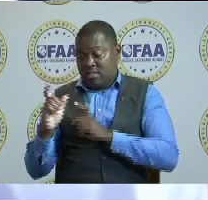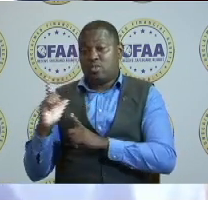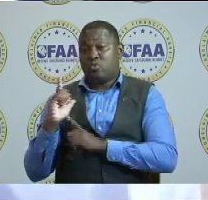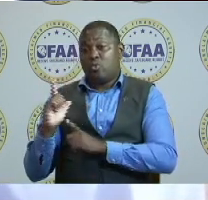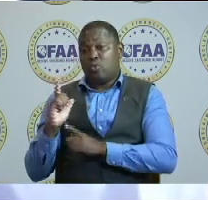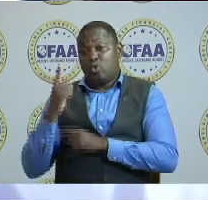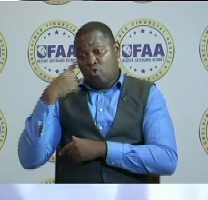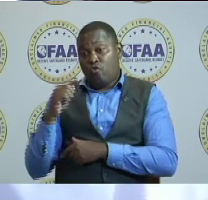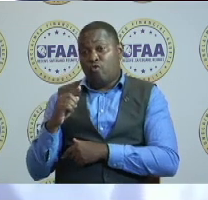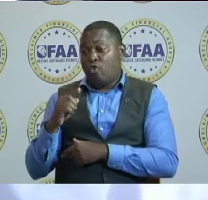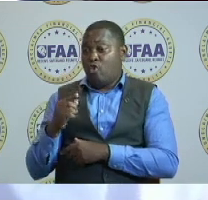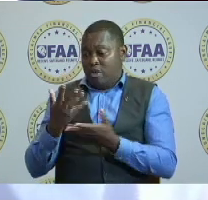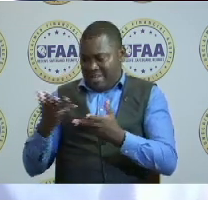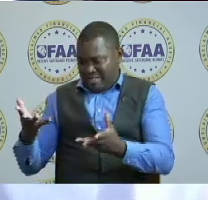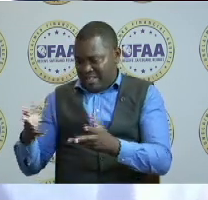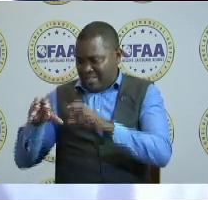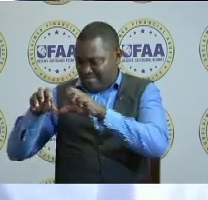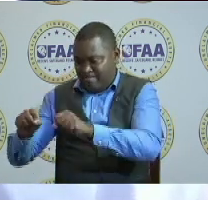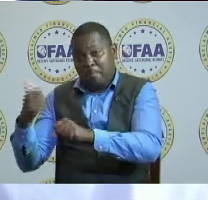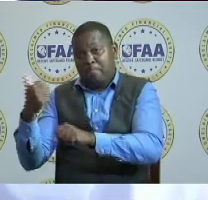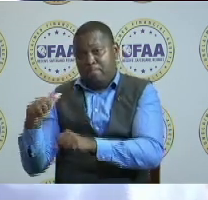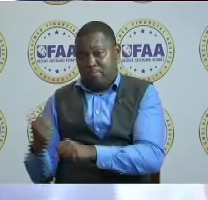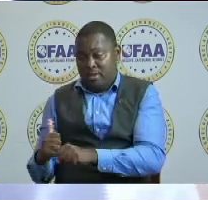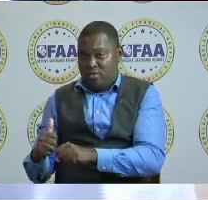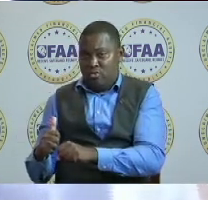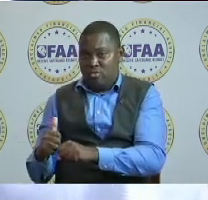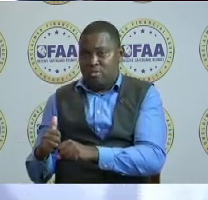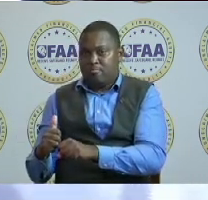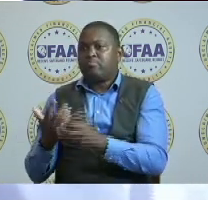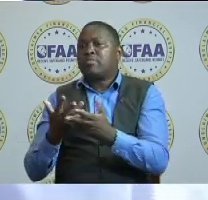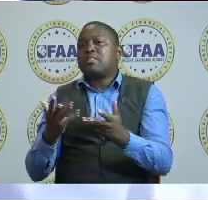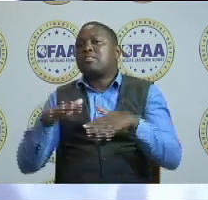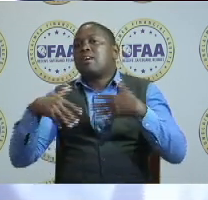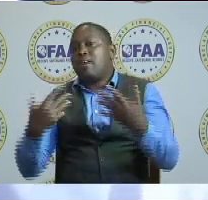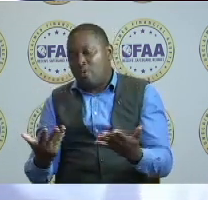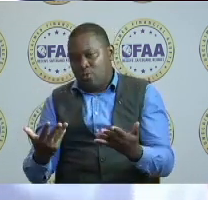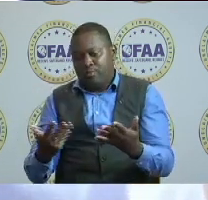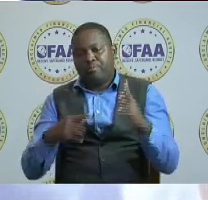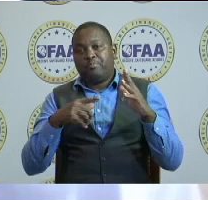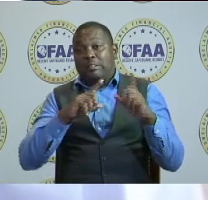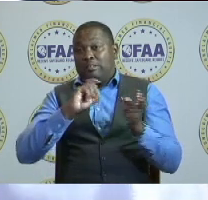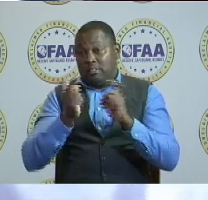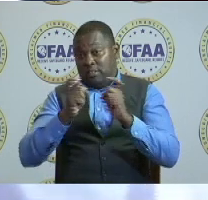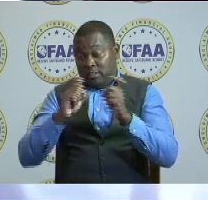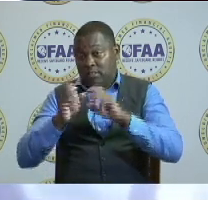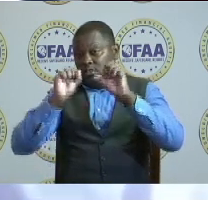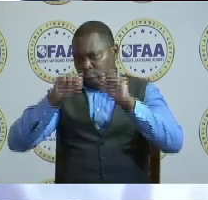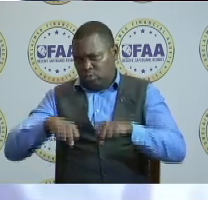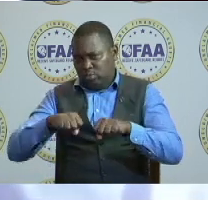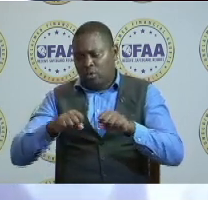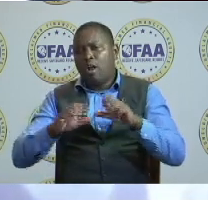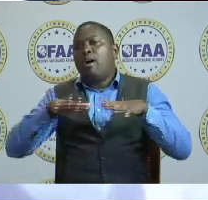financial assets and makes provision with respect to the following matters. And these are 8 in number, so I'll start with number